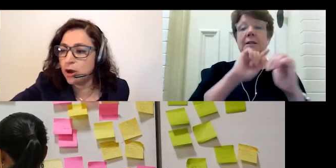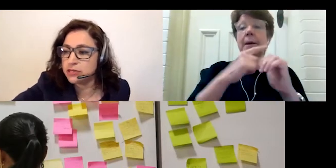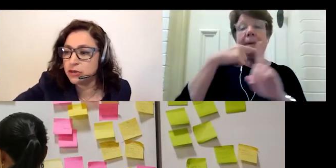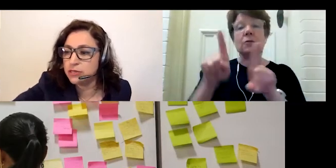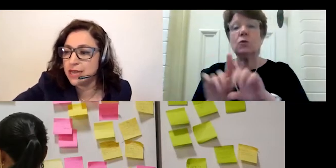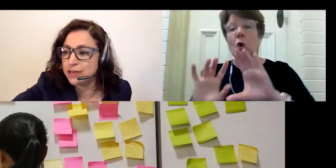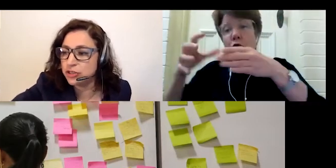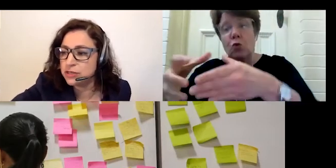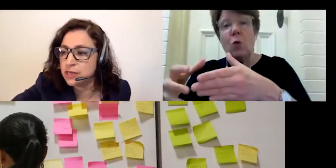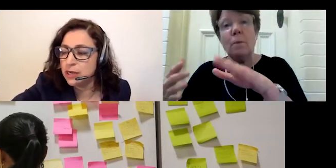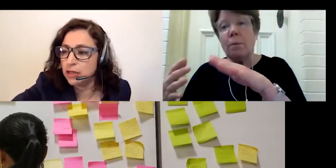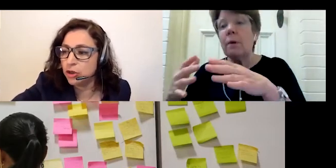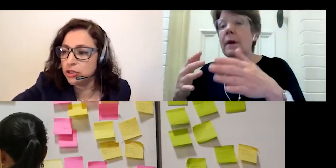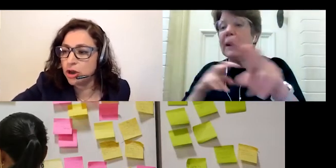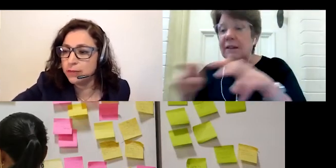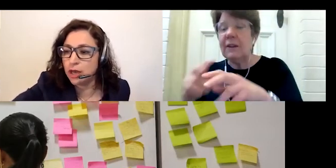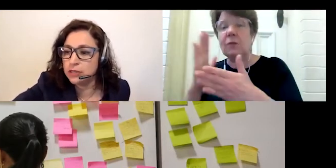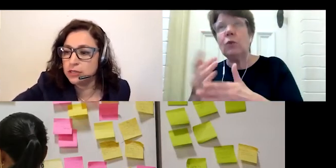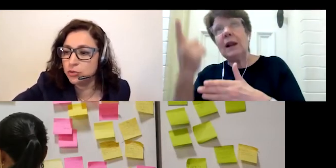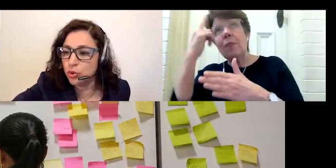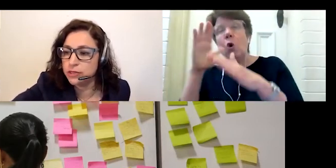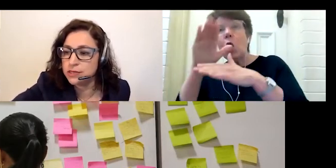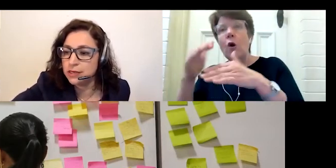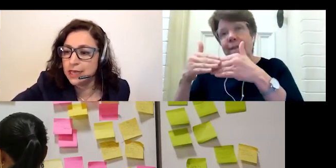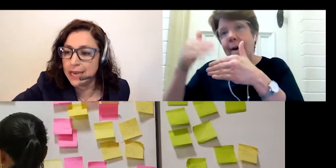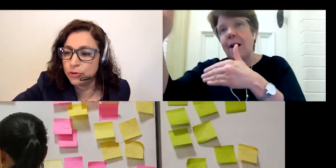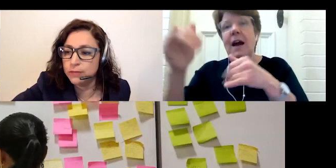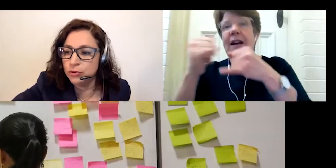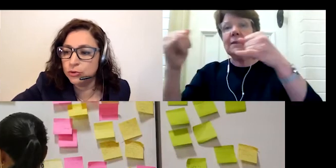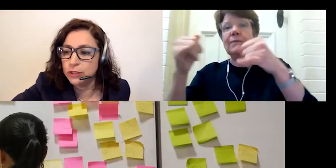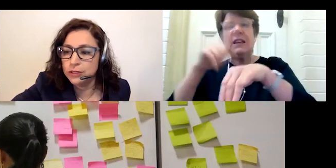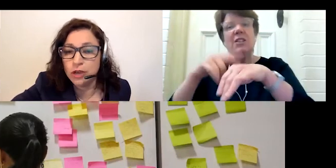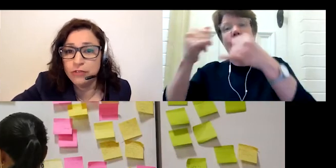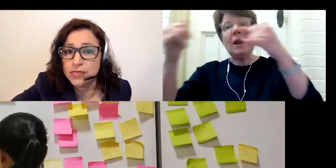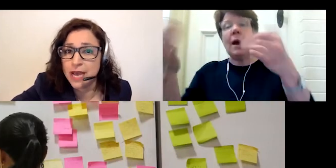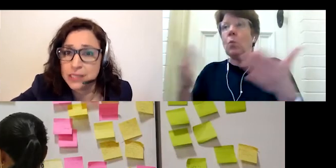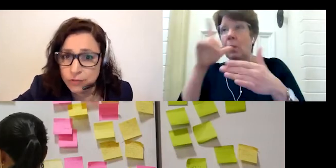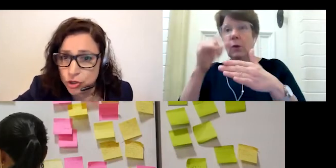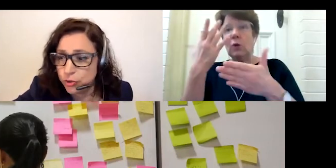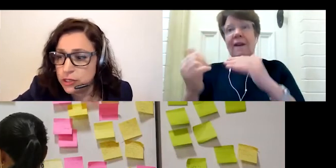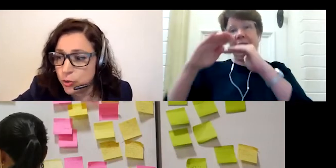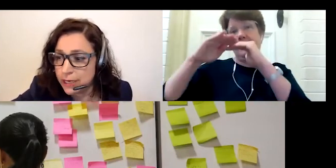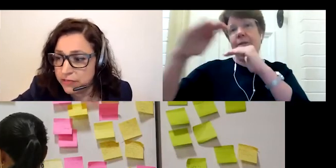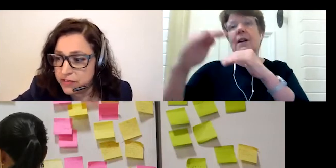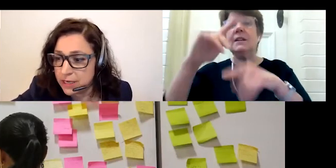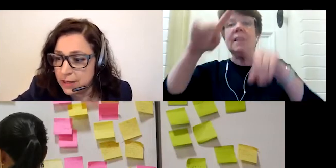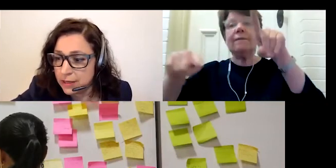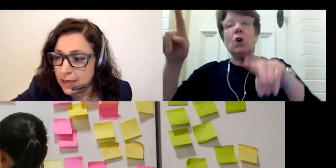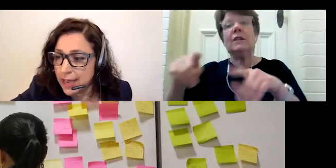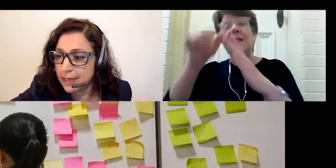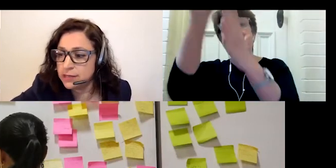imagining milestones and actions along a timeline towards an equitable, diverse arts future in